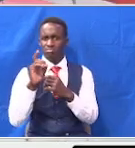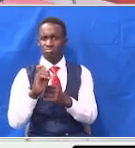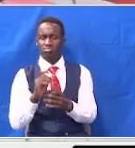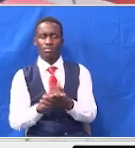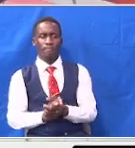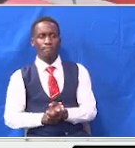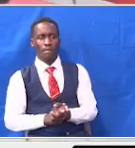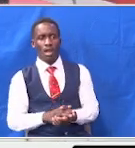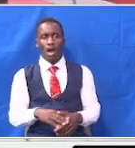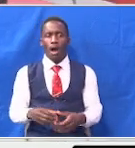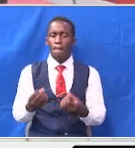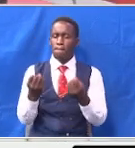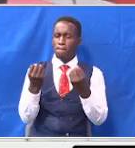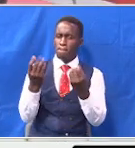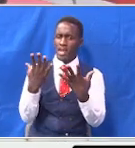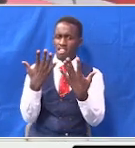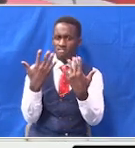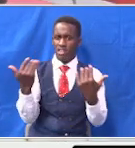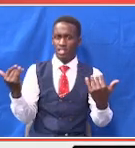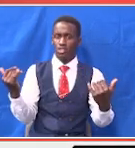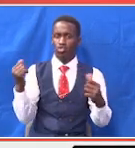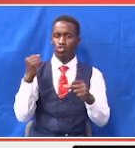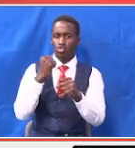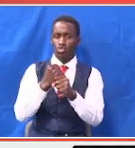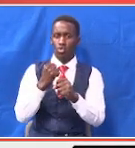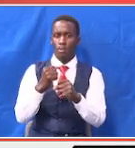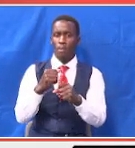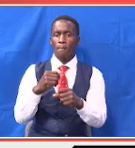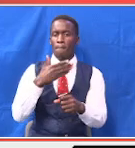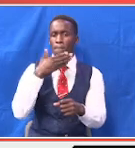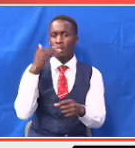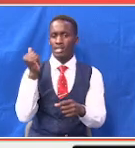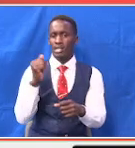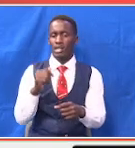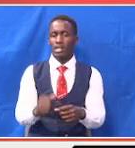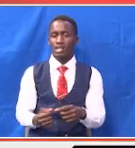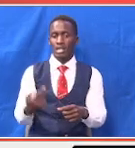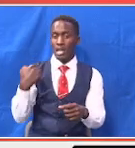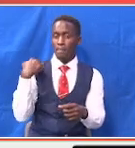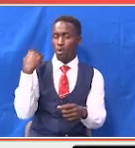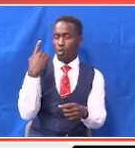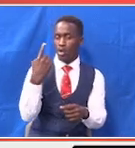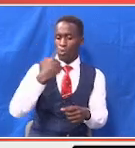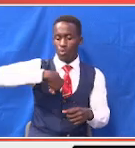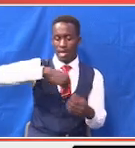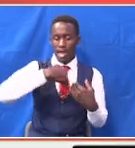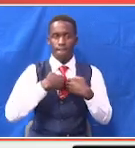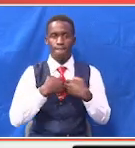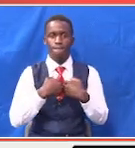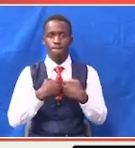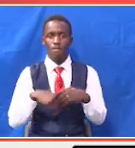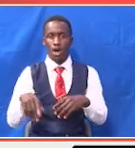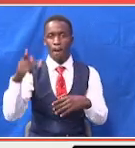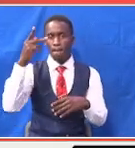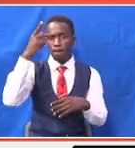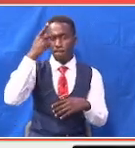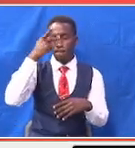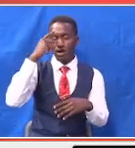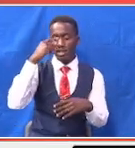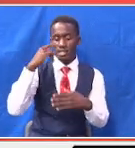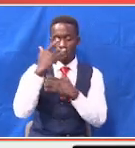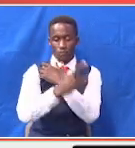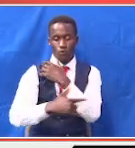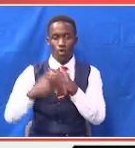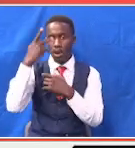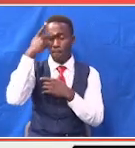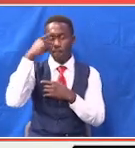several things and several ways to look at it. Please. One is we do have a policy. We do have a foreign policy and